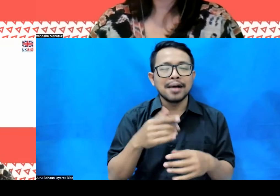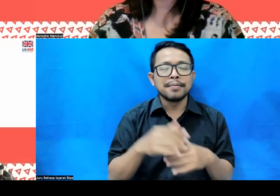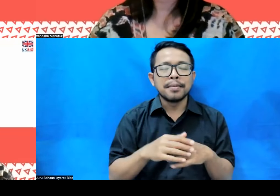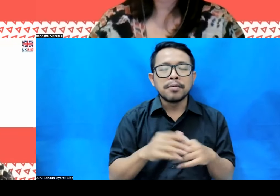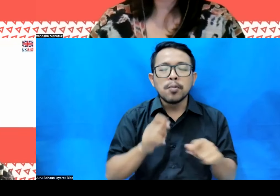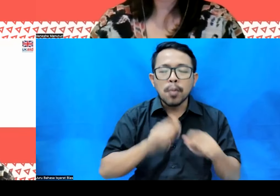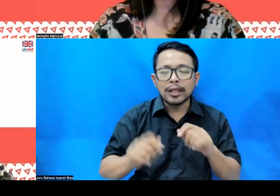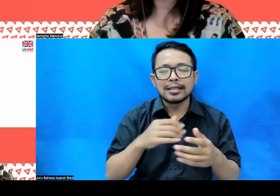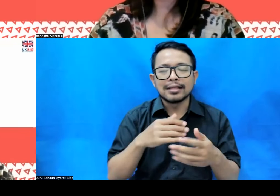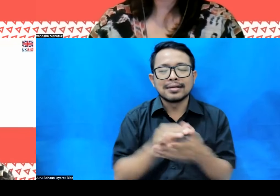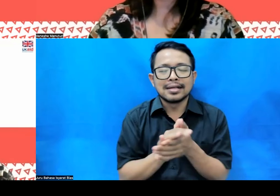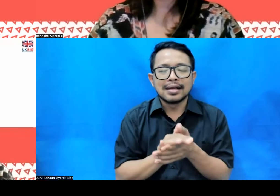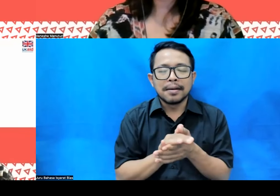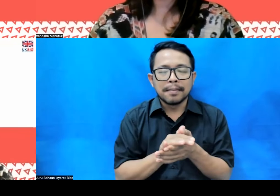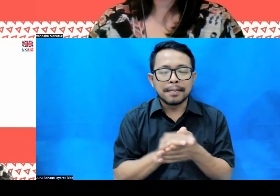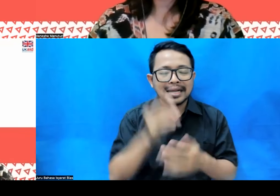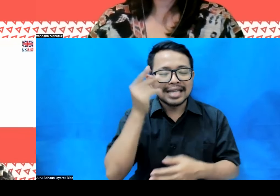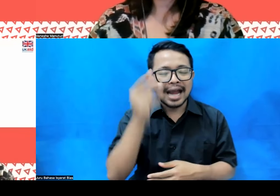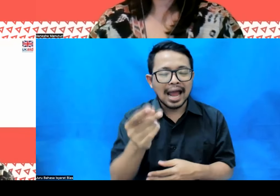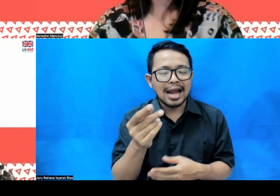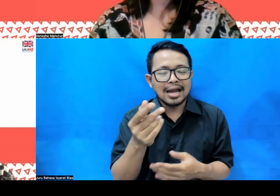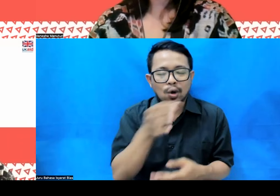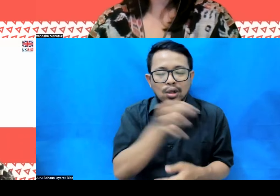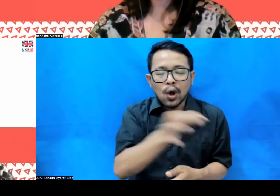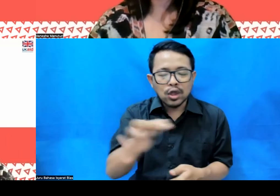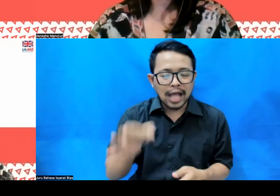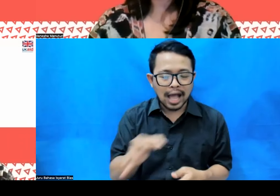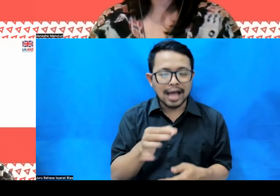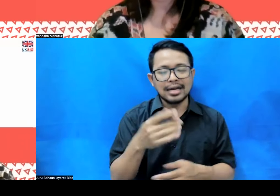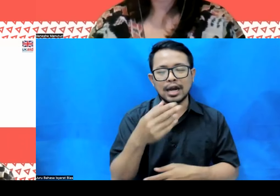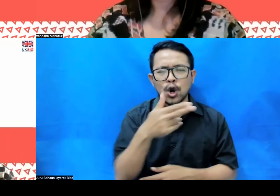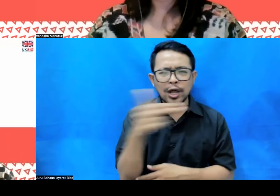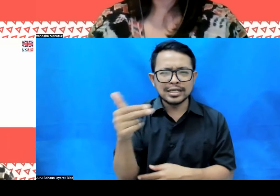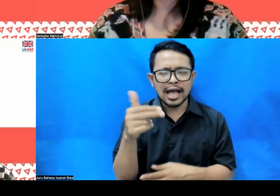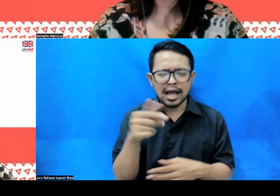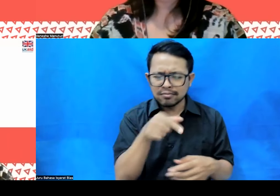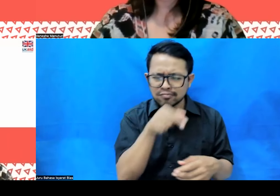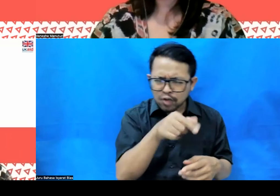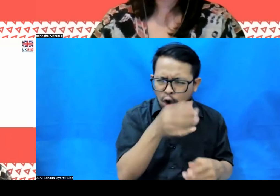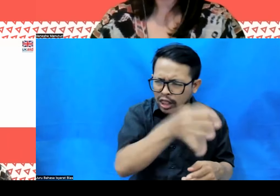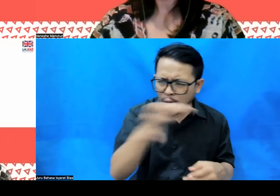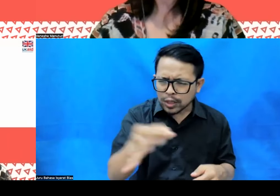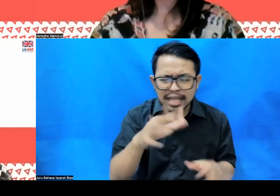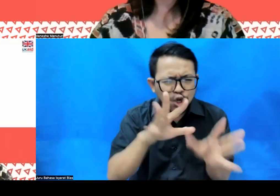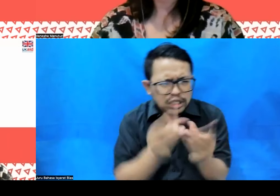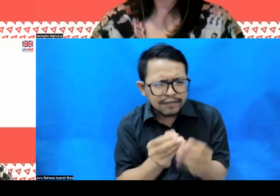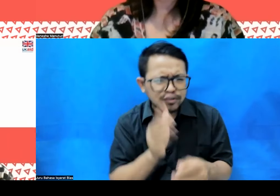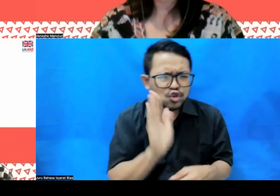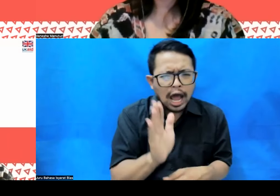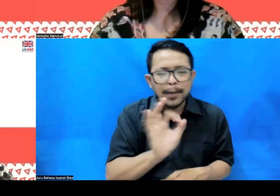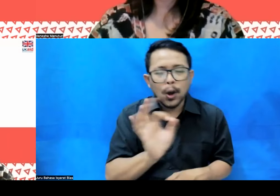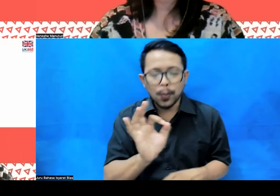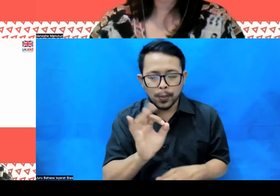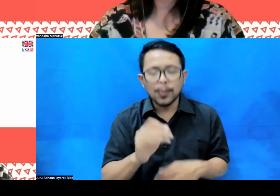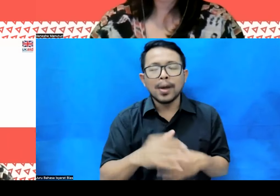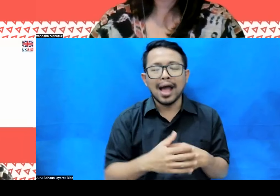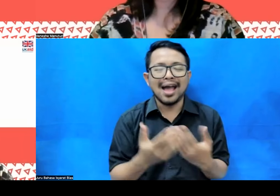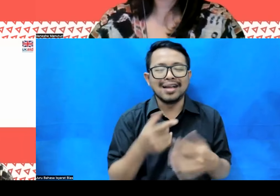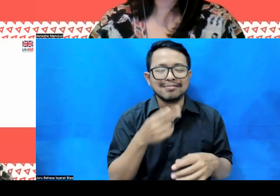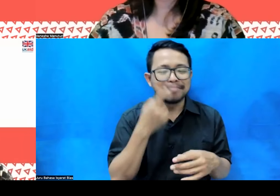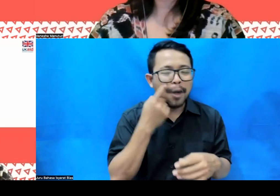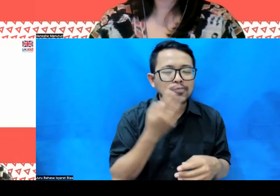to how we can map out cities throughout Indonesia as to how inclusive, the extent of